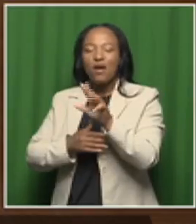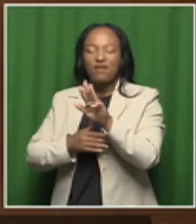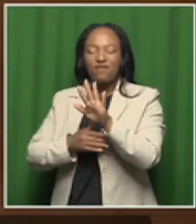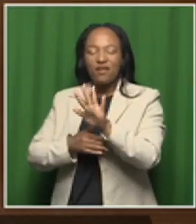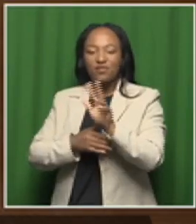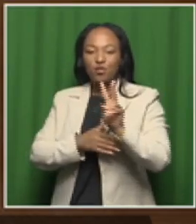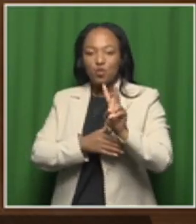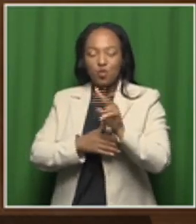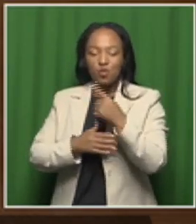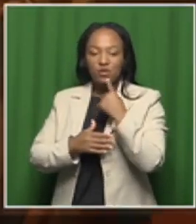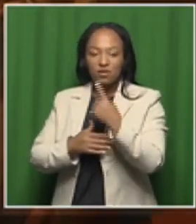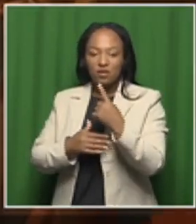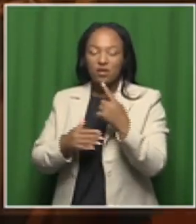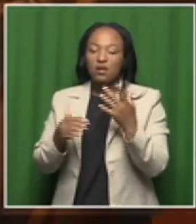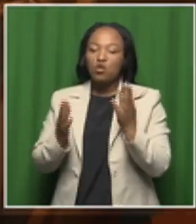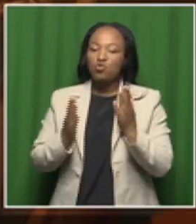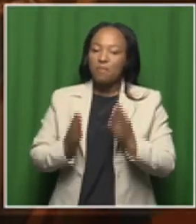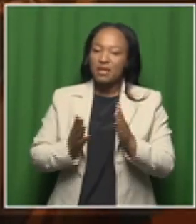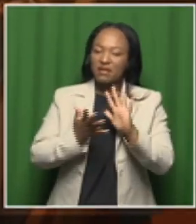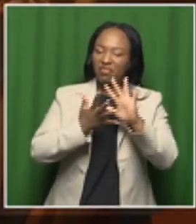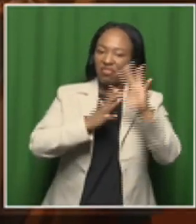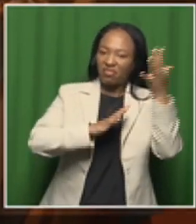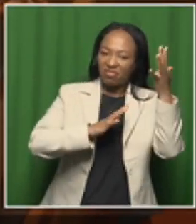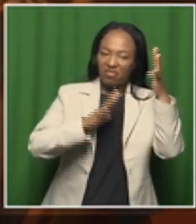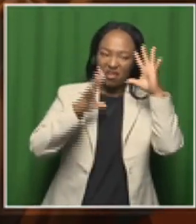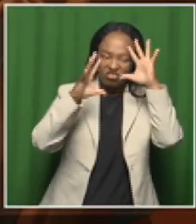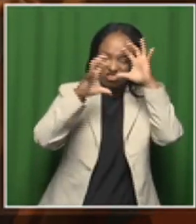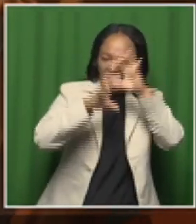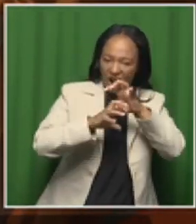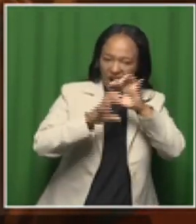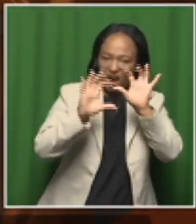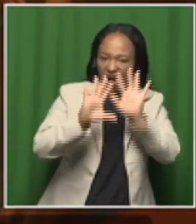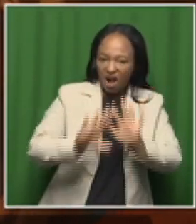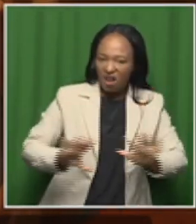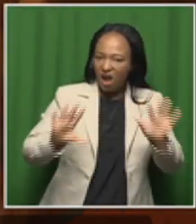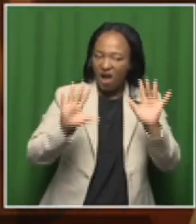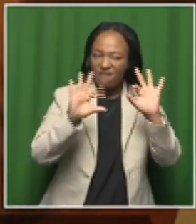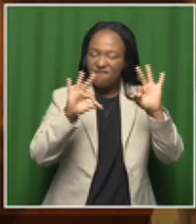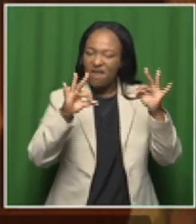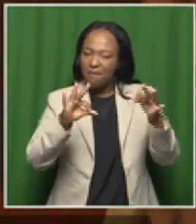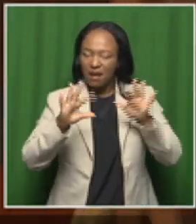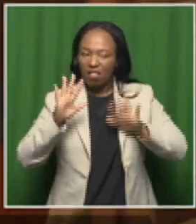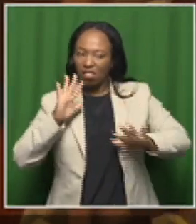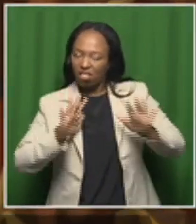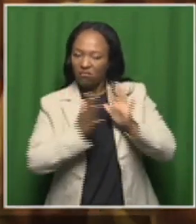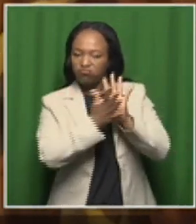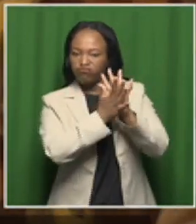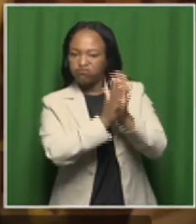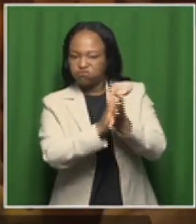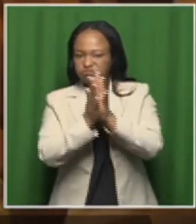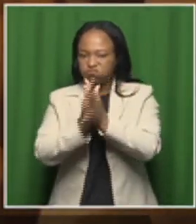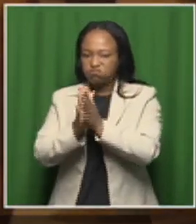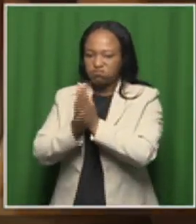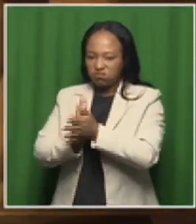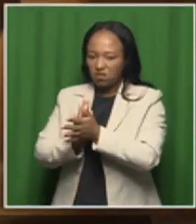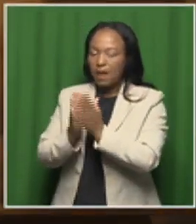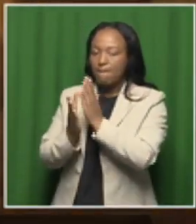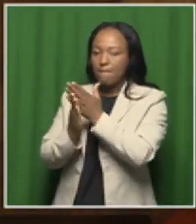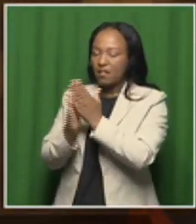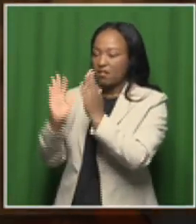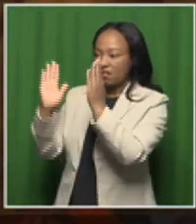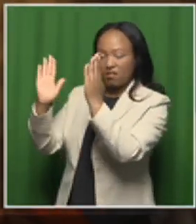artist called this the destruction of humanity, dark images, dark colors, a family suffering in the concentration camps during the Nazi regime. In the middle, we have